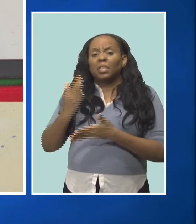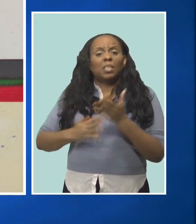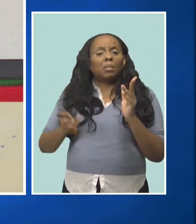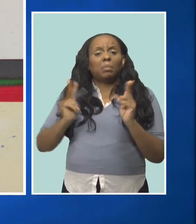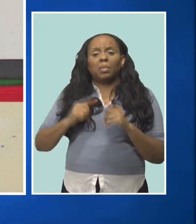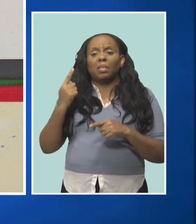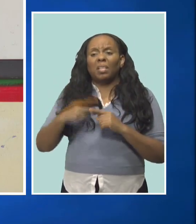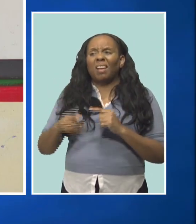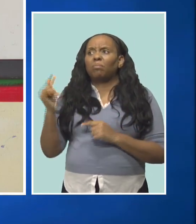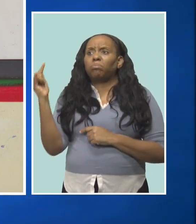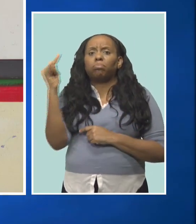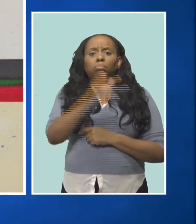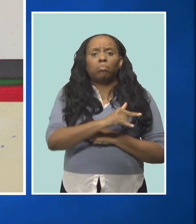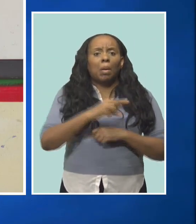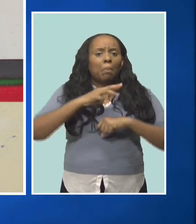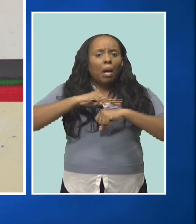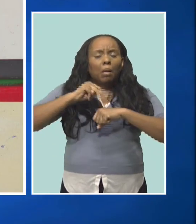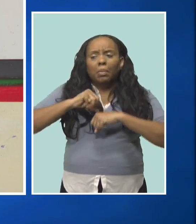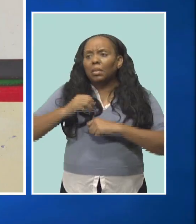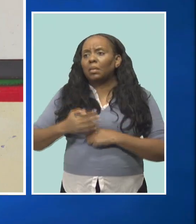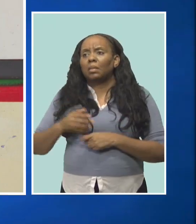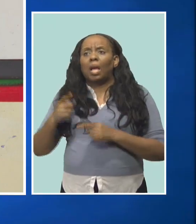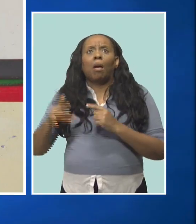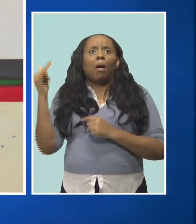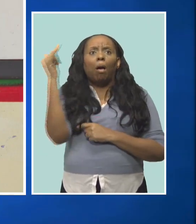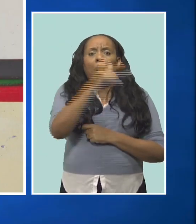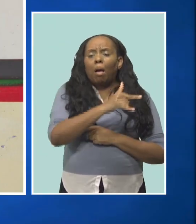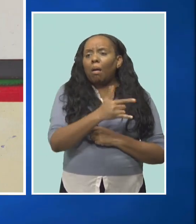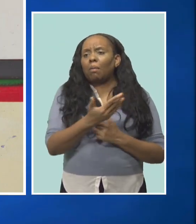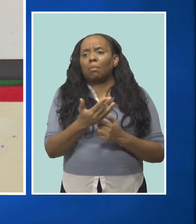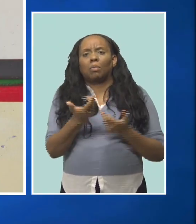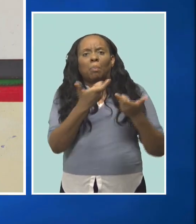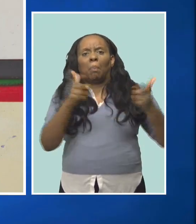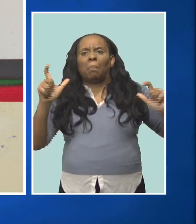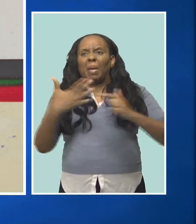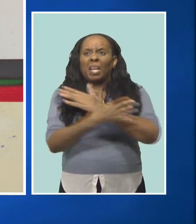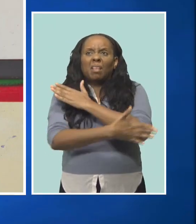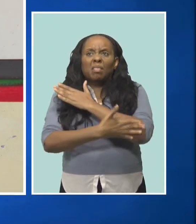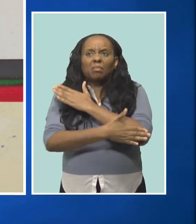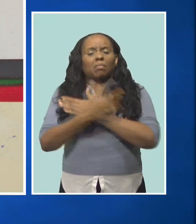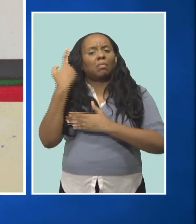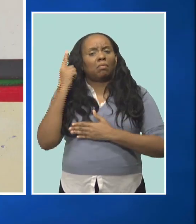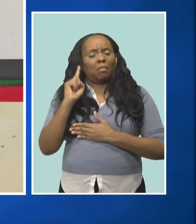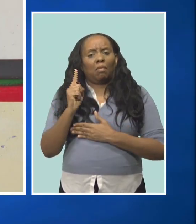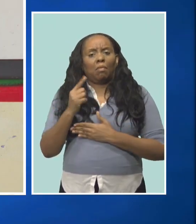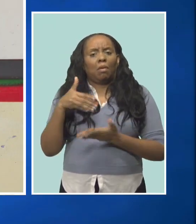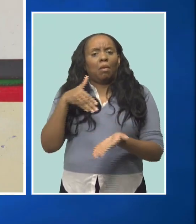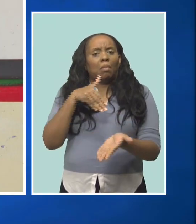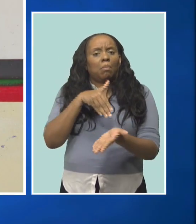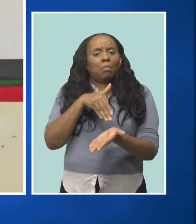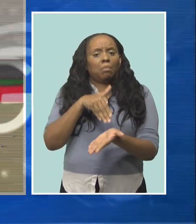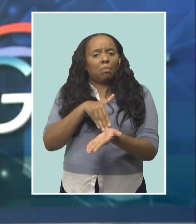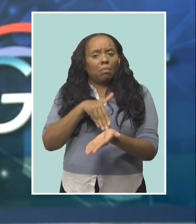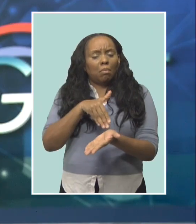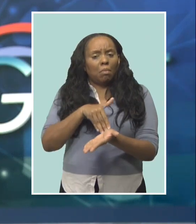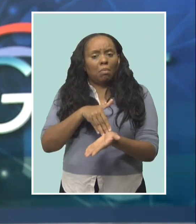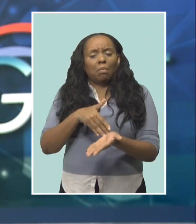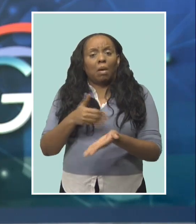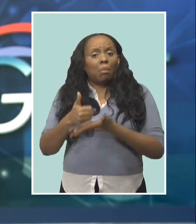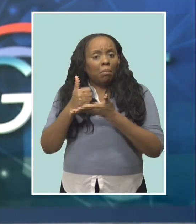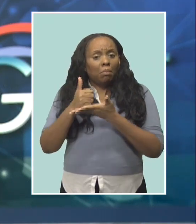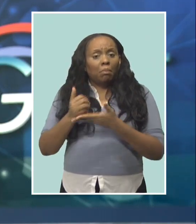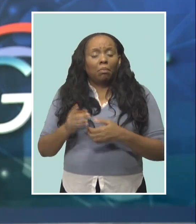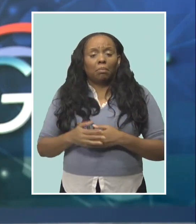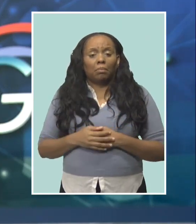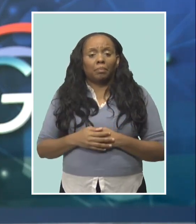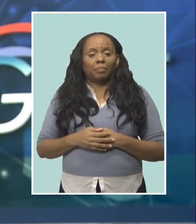Miami or the Western world to get medical treatment. Mr.